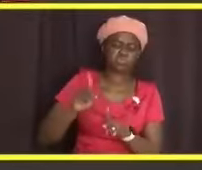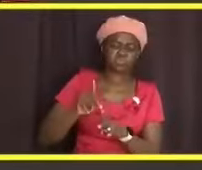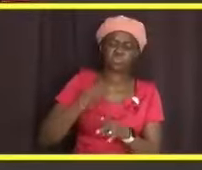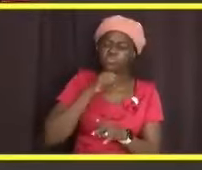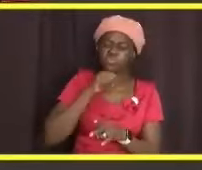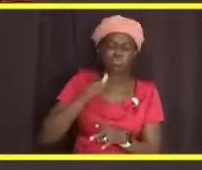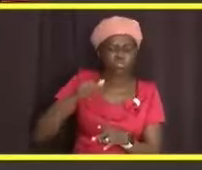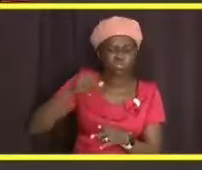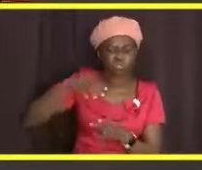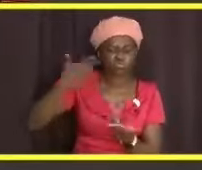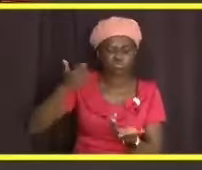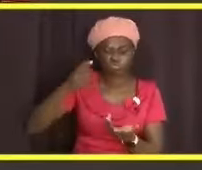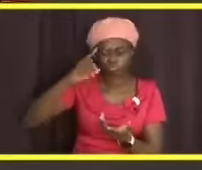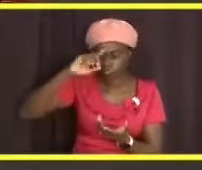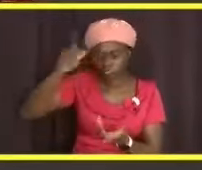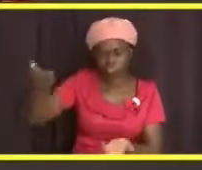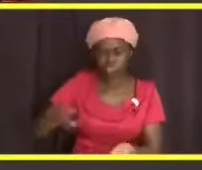he discovered